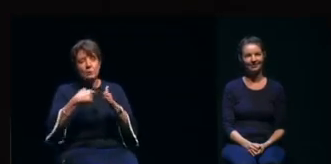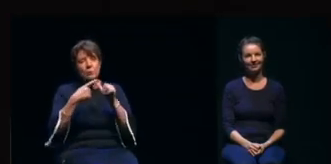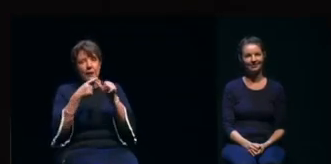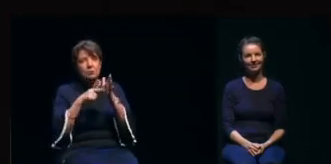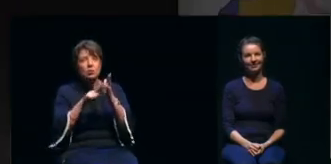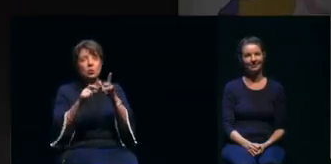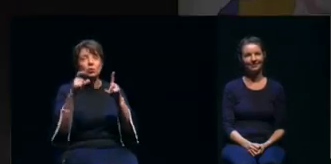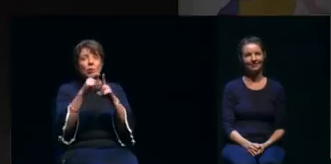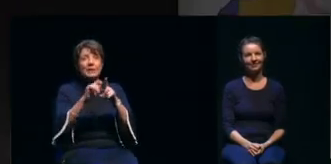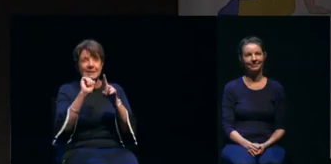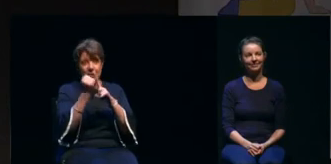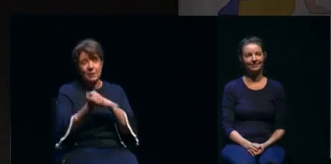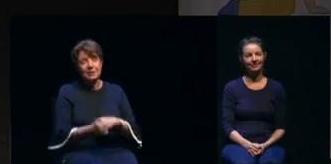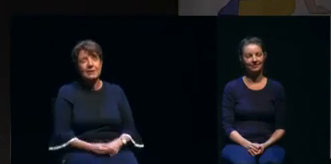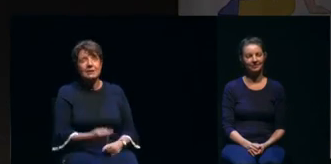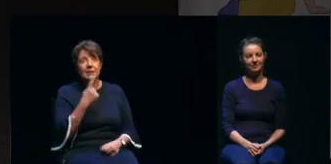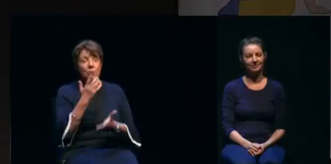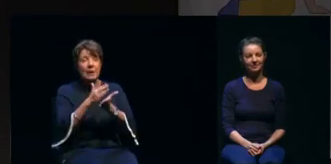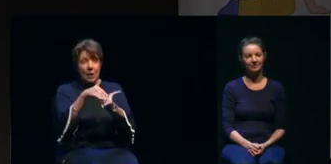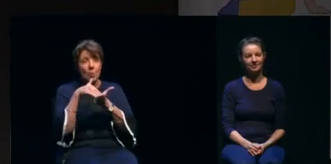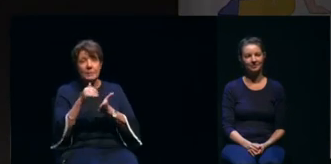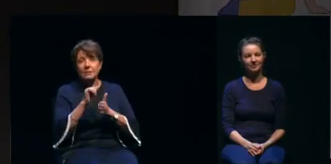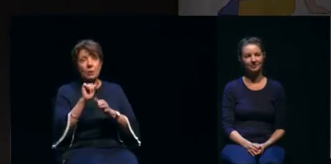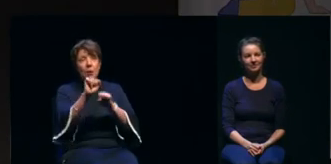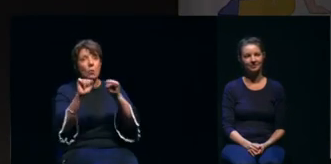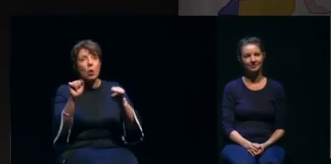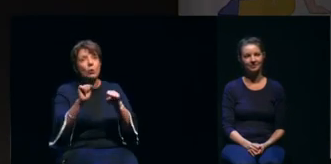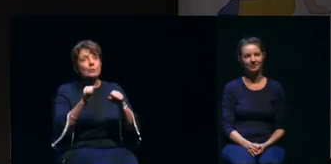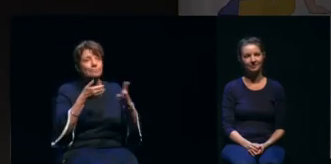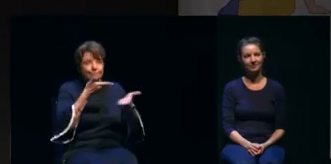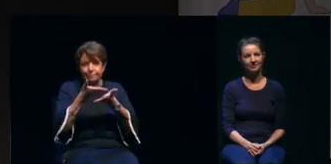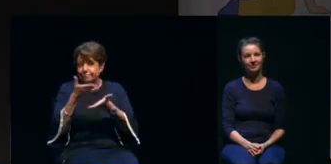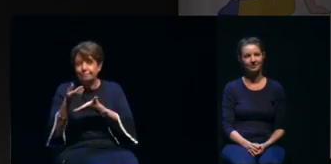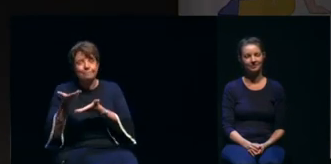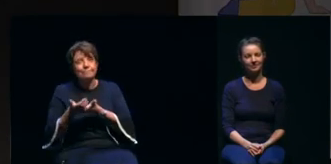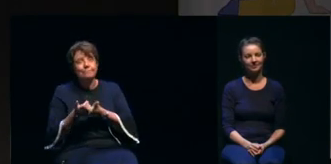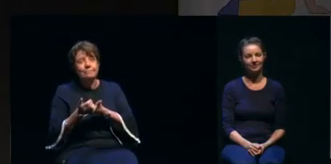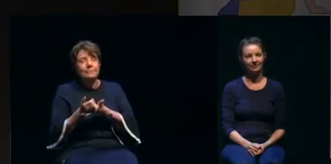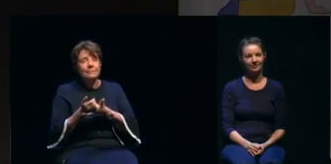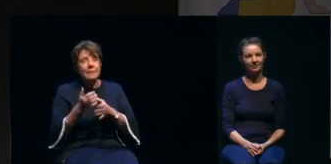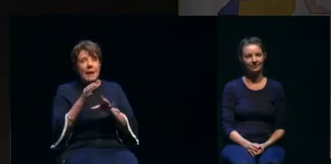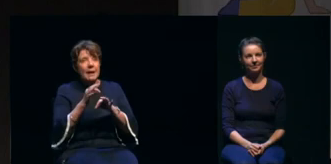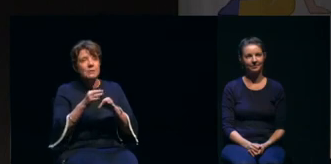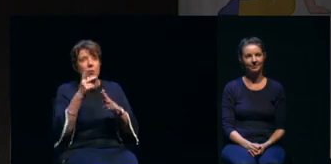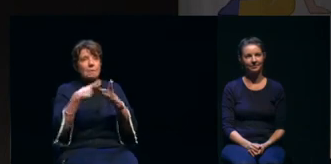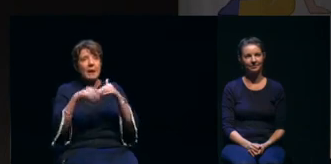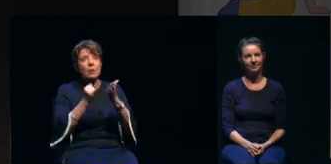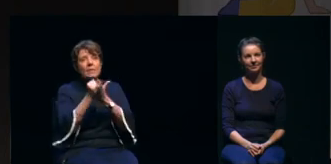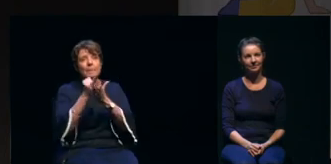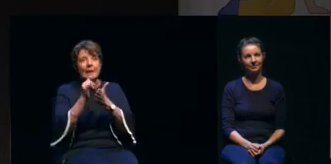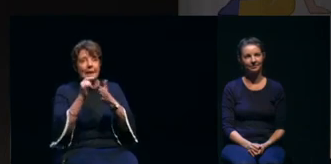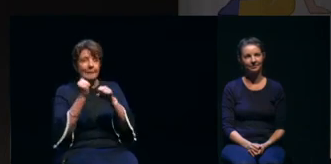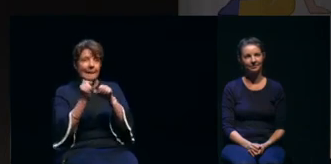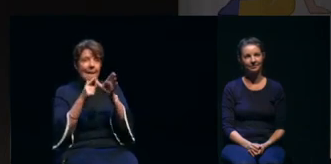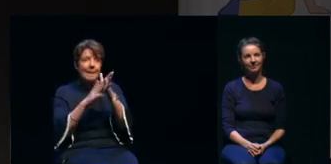daughter's situation. She said that helps us on our own interactions and conversations, and it's not part of the blame game, so thank you so